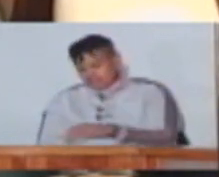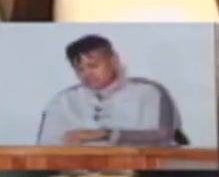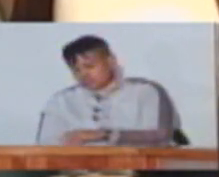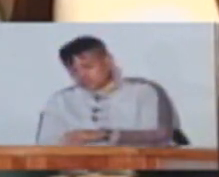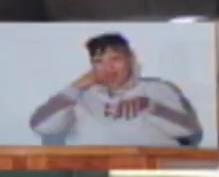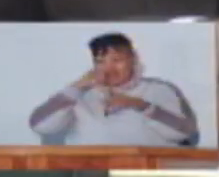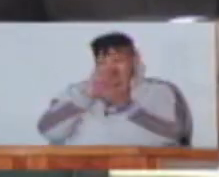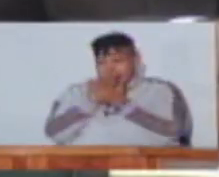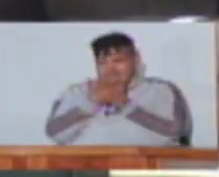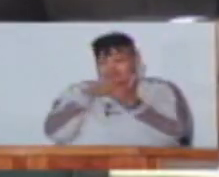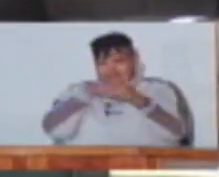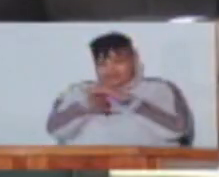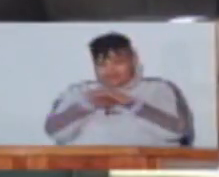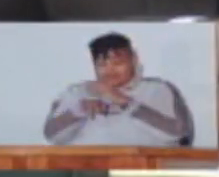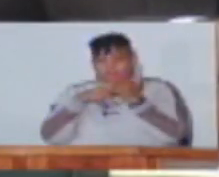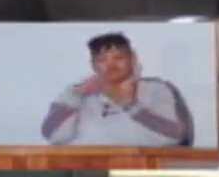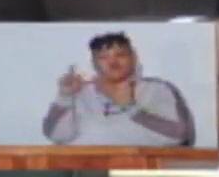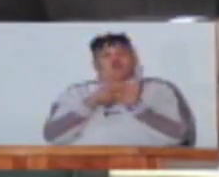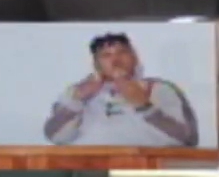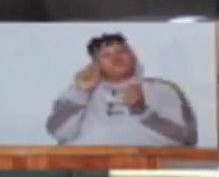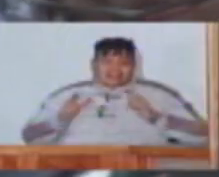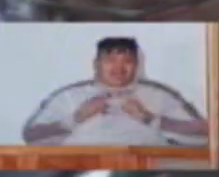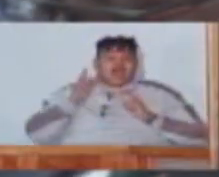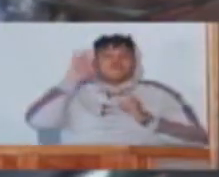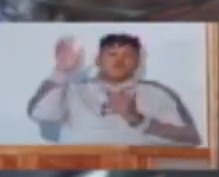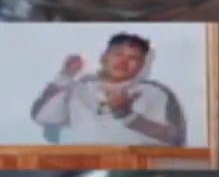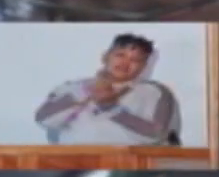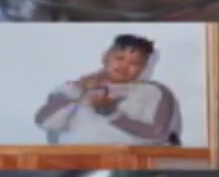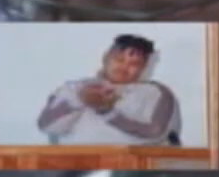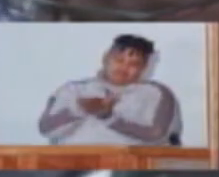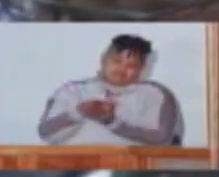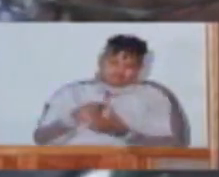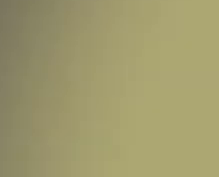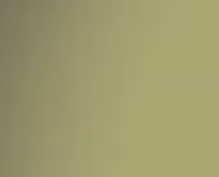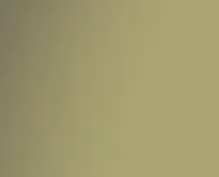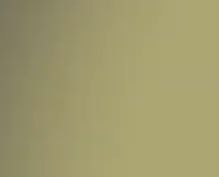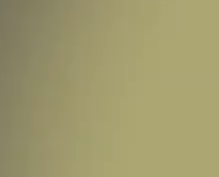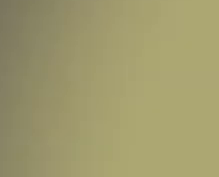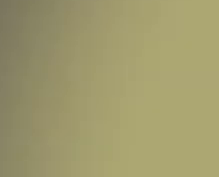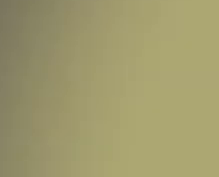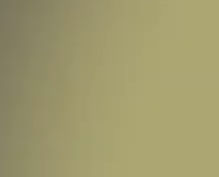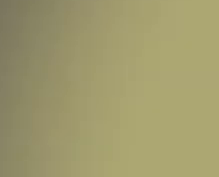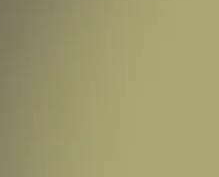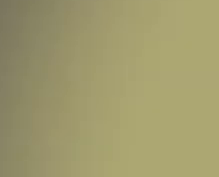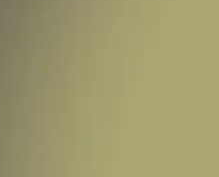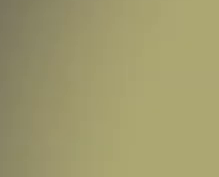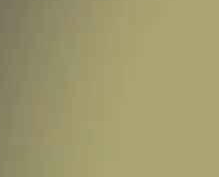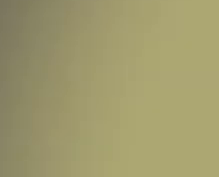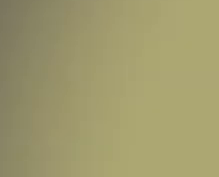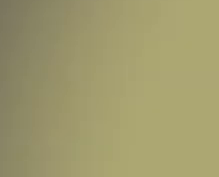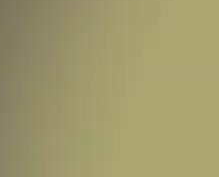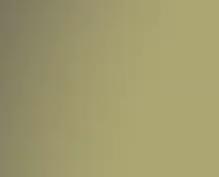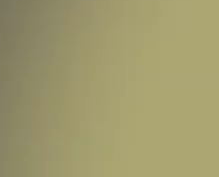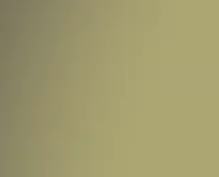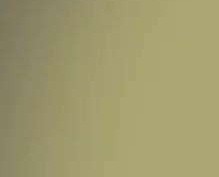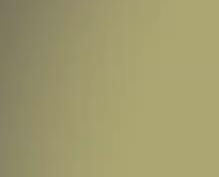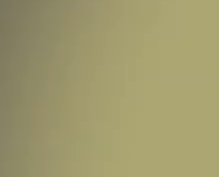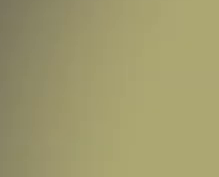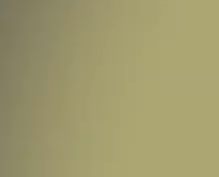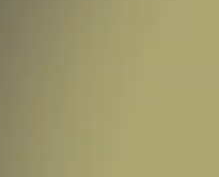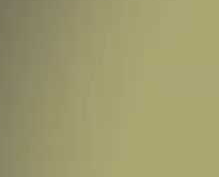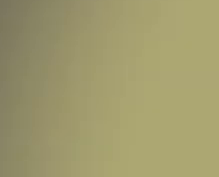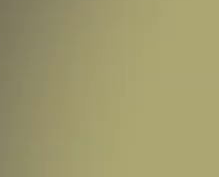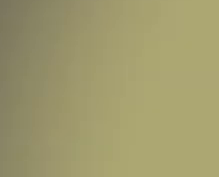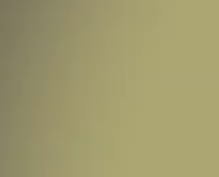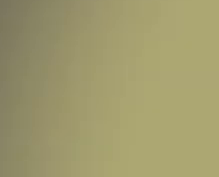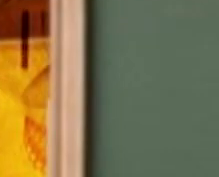have been made, the budget is passed and the ministries, departments, and agencies begin to receive their monthly allocations. And that's how the